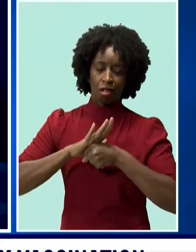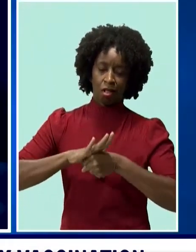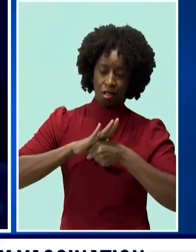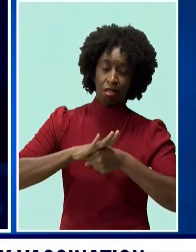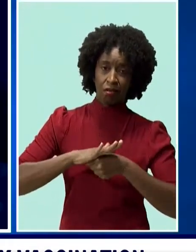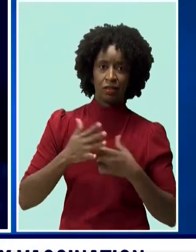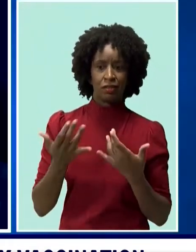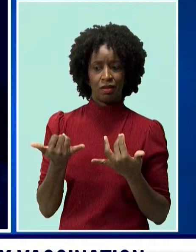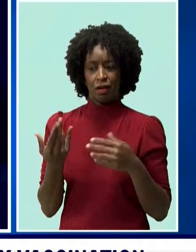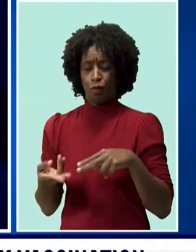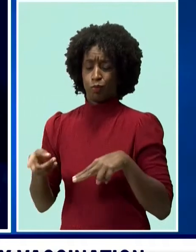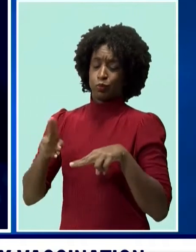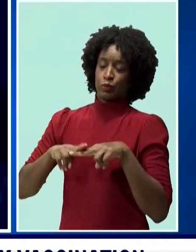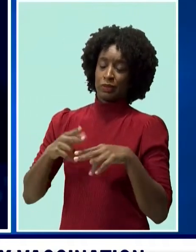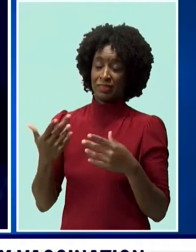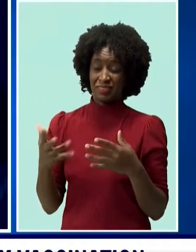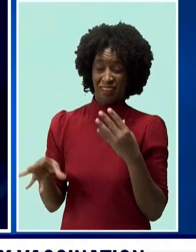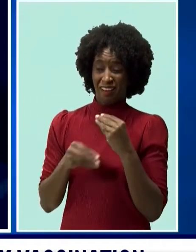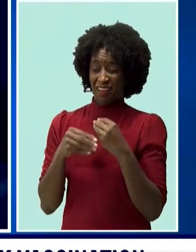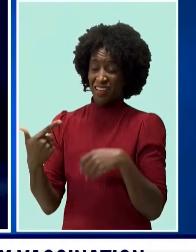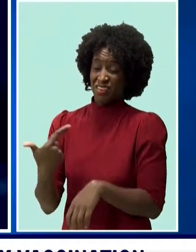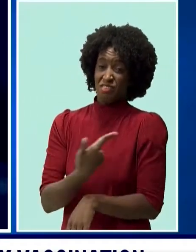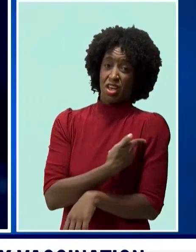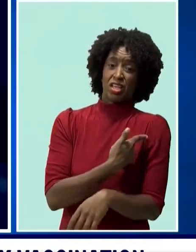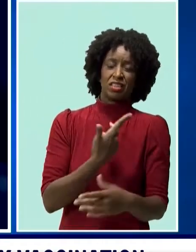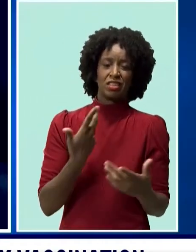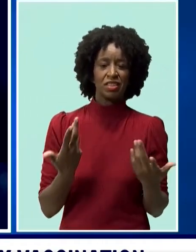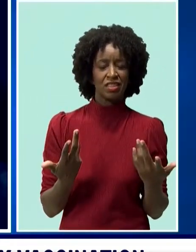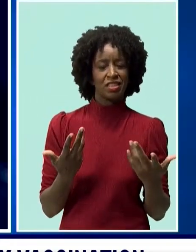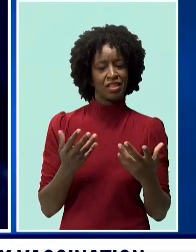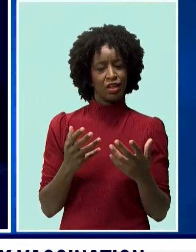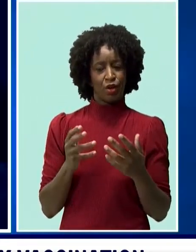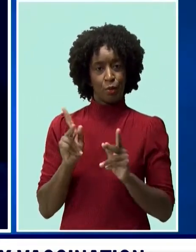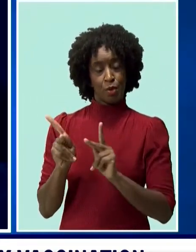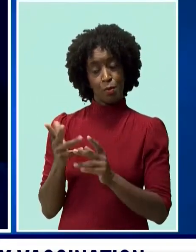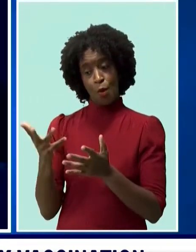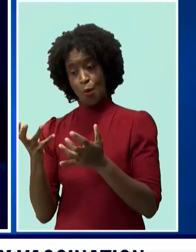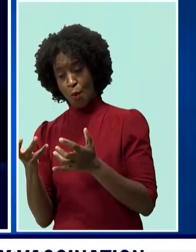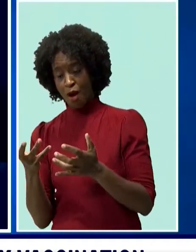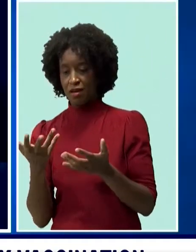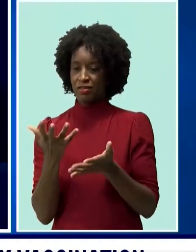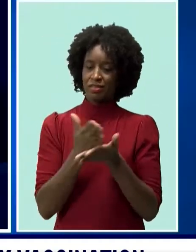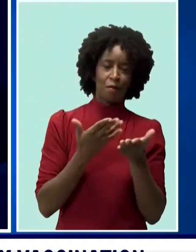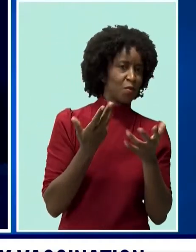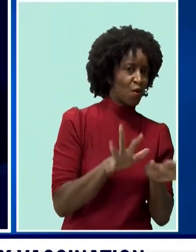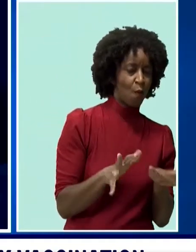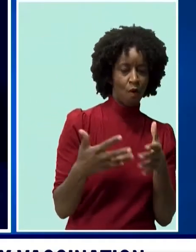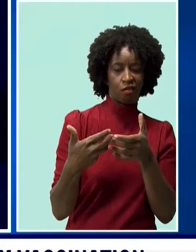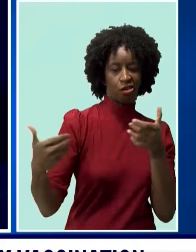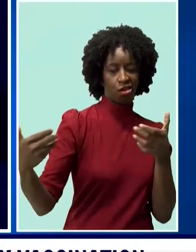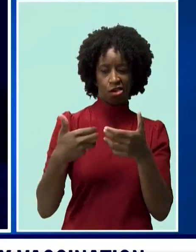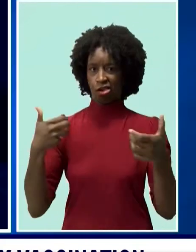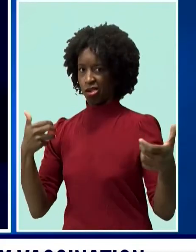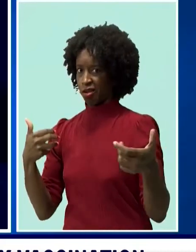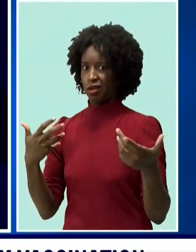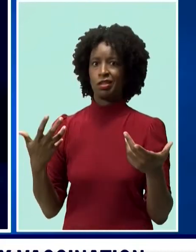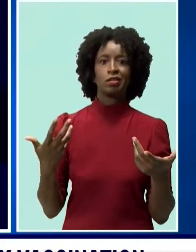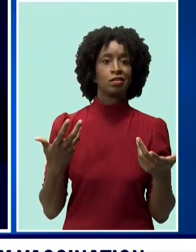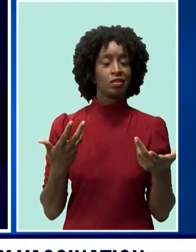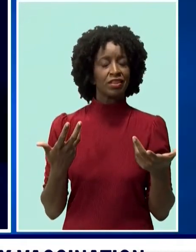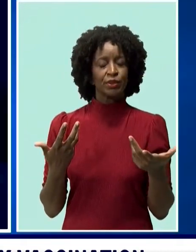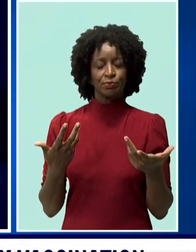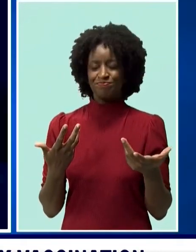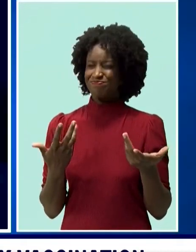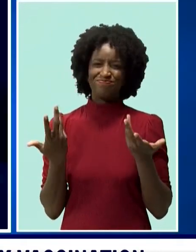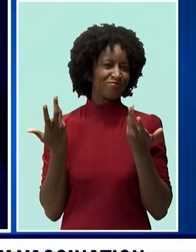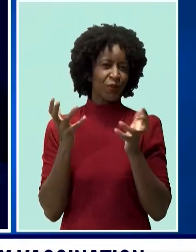which is vaccines, and it starts to bring another ism and schism into society, then that brings another level of departure from one another.